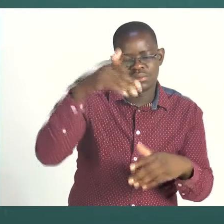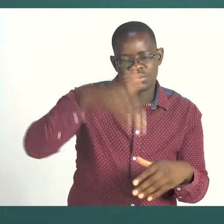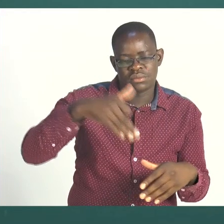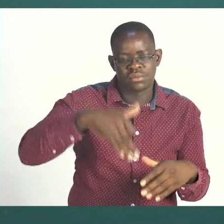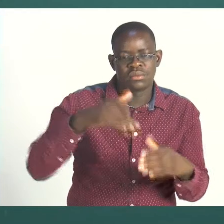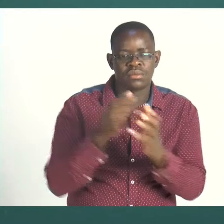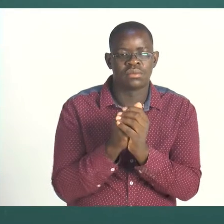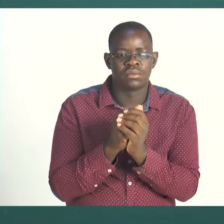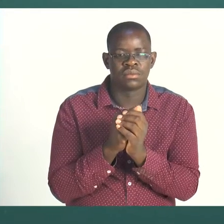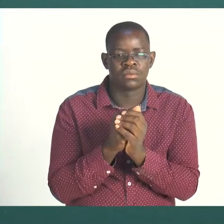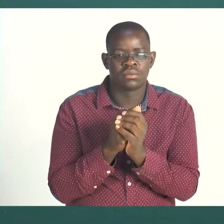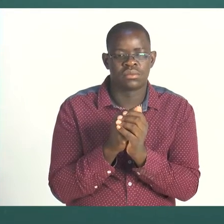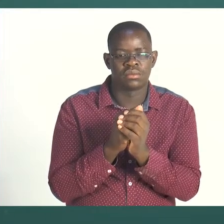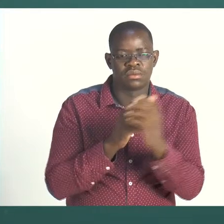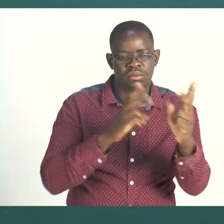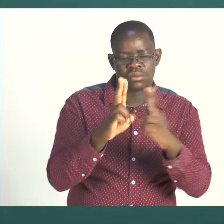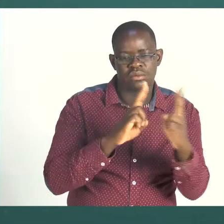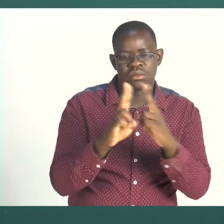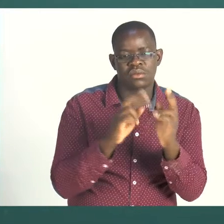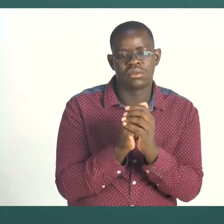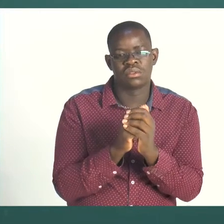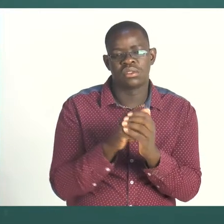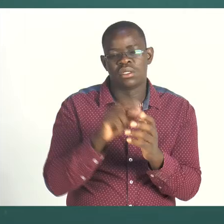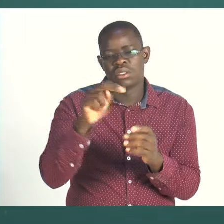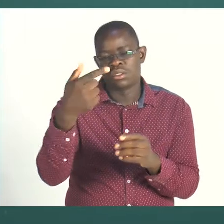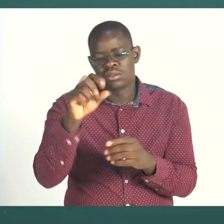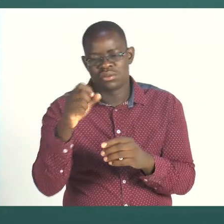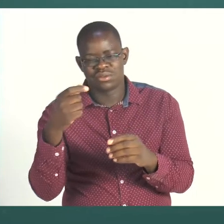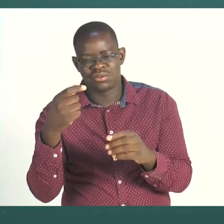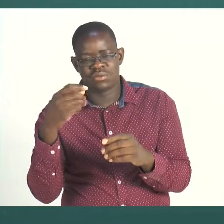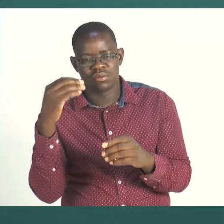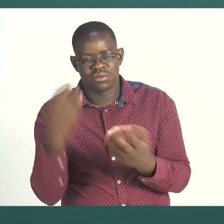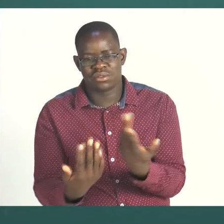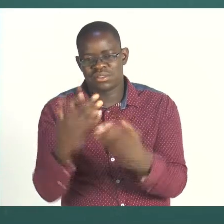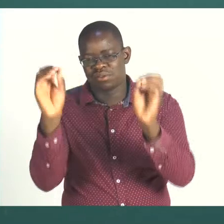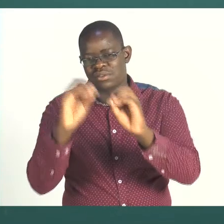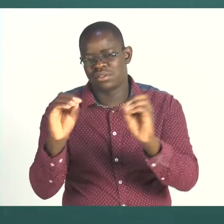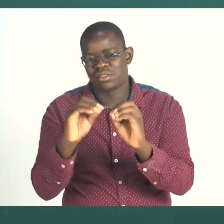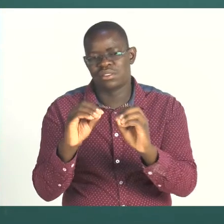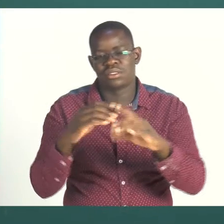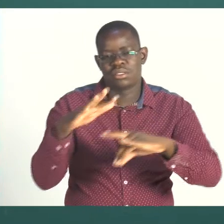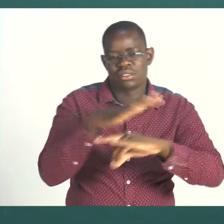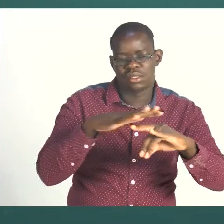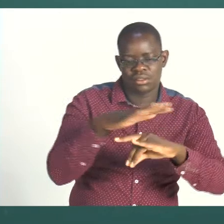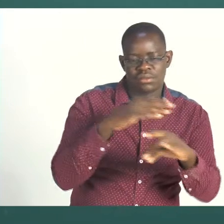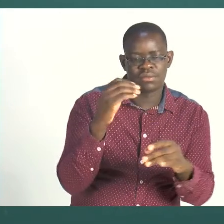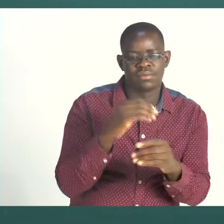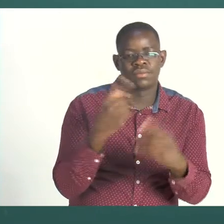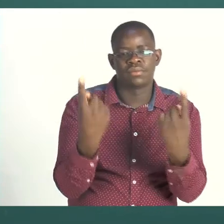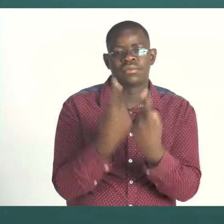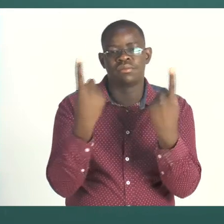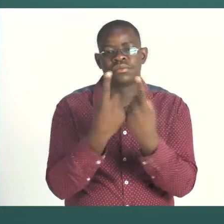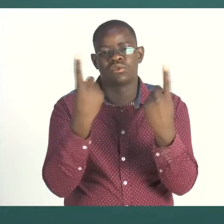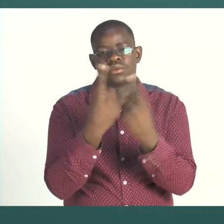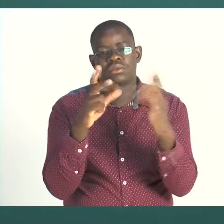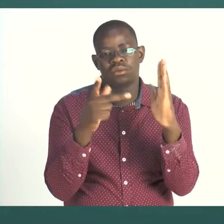Namibia, and describe the value of non-grass species for livestock and animals. Enjoy the program